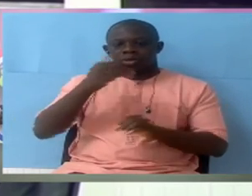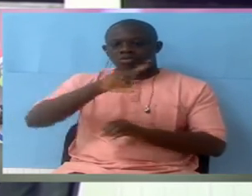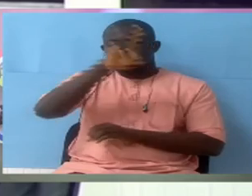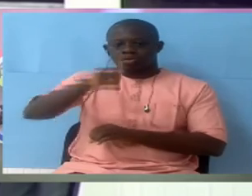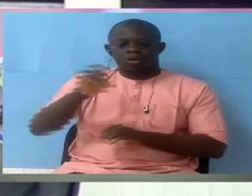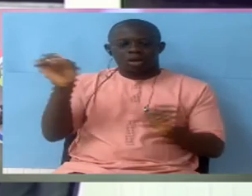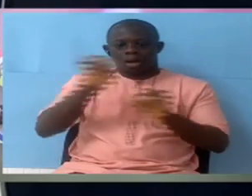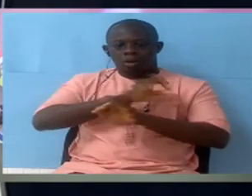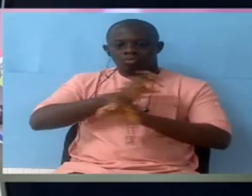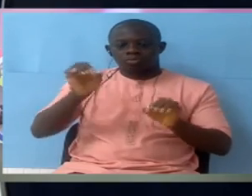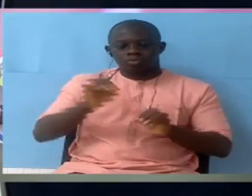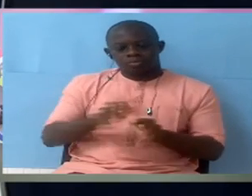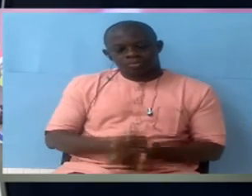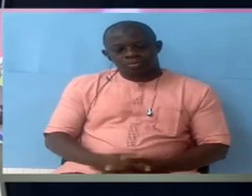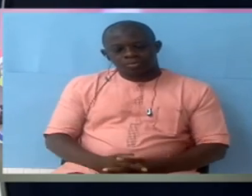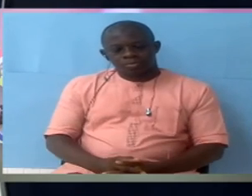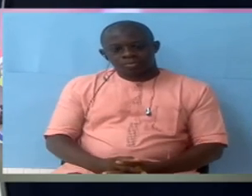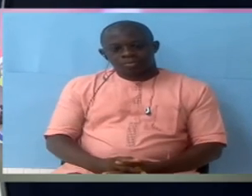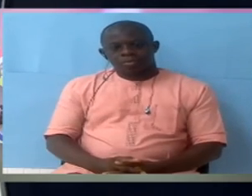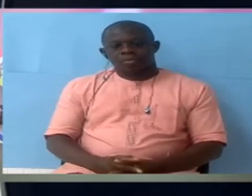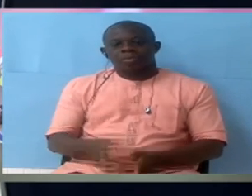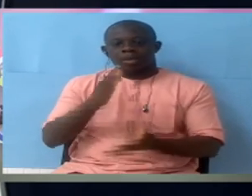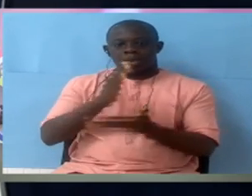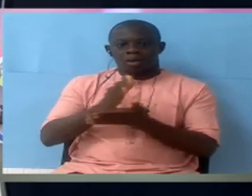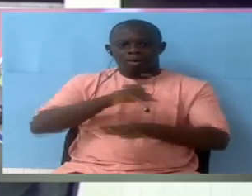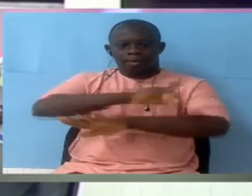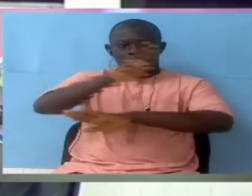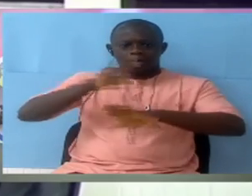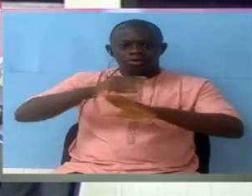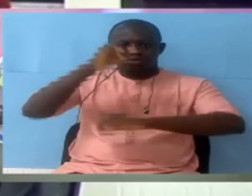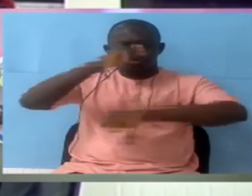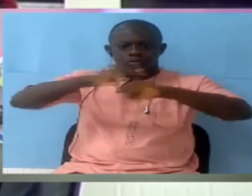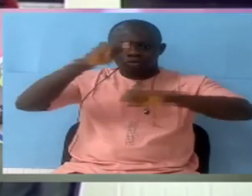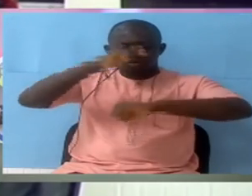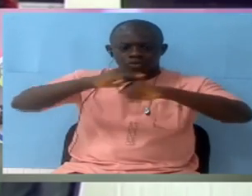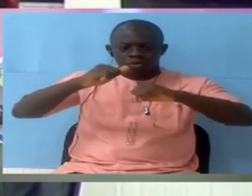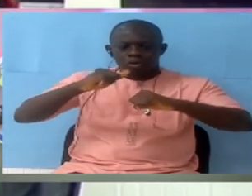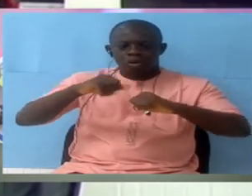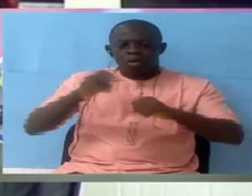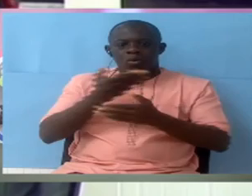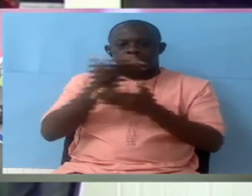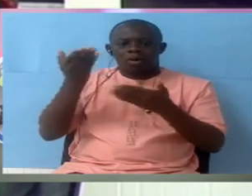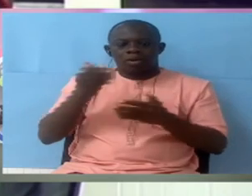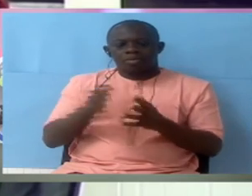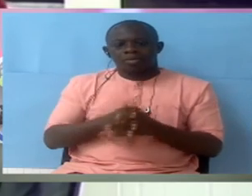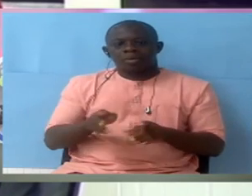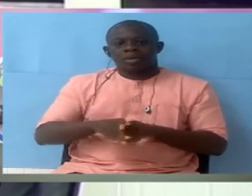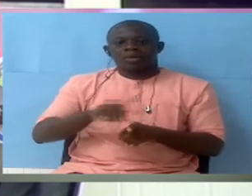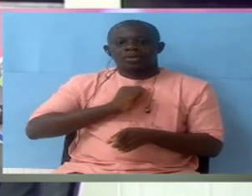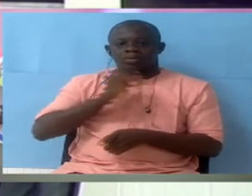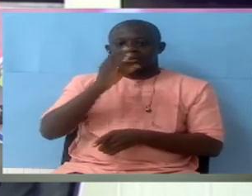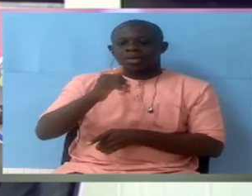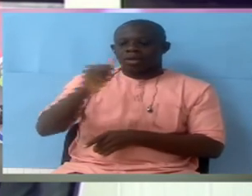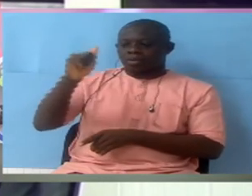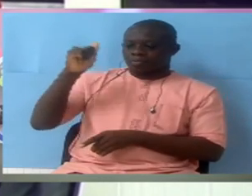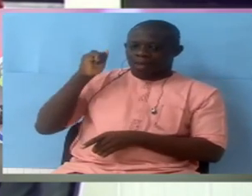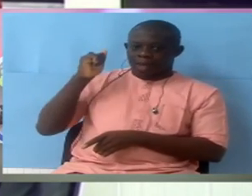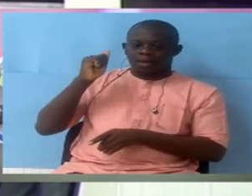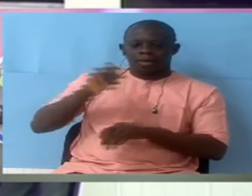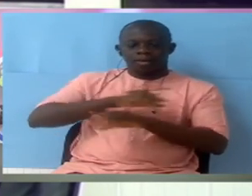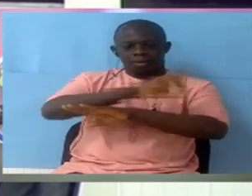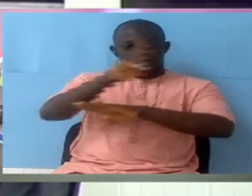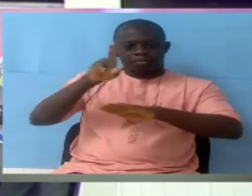Lajuñ ma dara. Where was this torture arena? Wow, fan lañ dé metitalé nit ñi fofu. As you